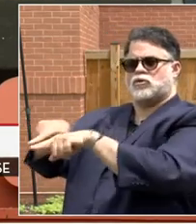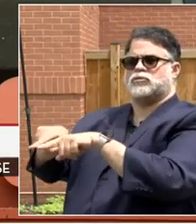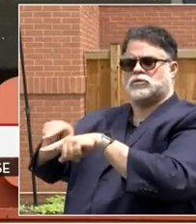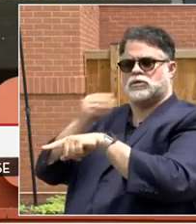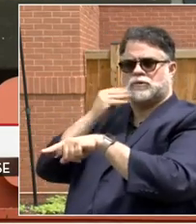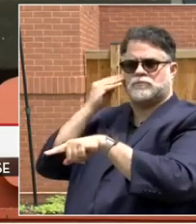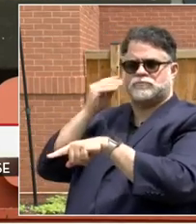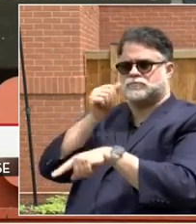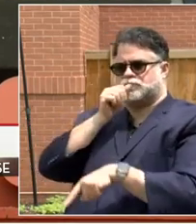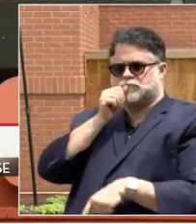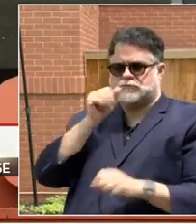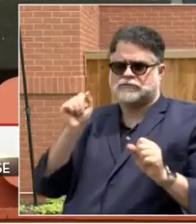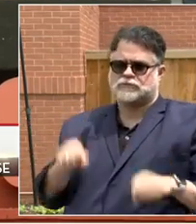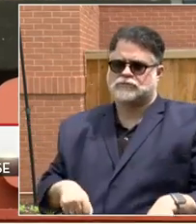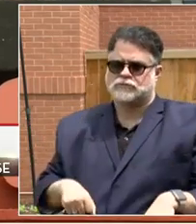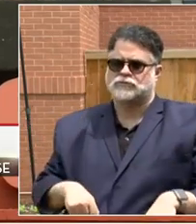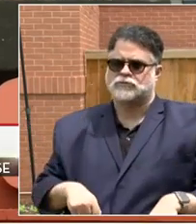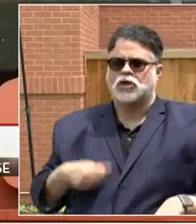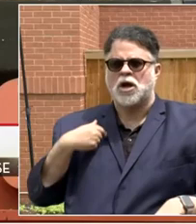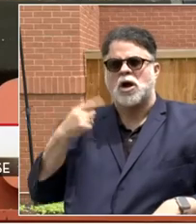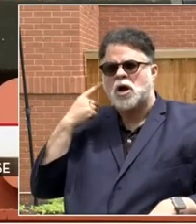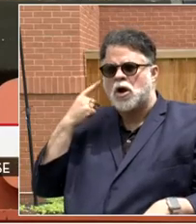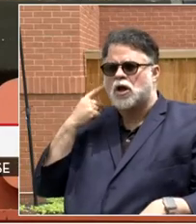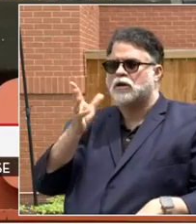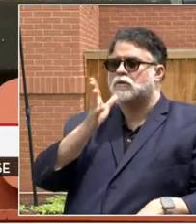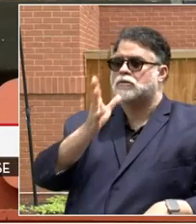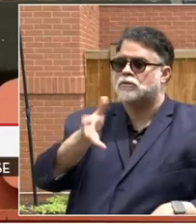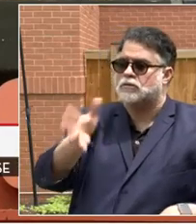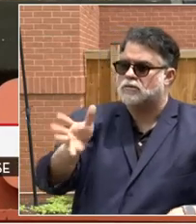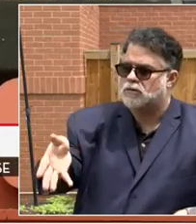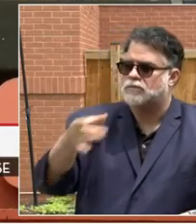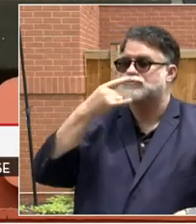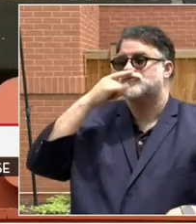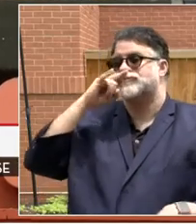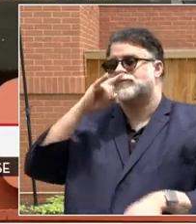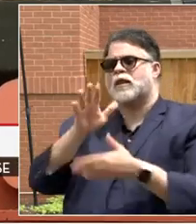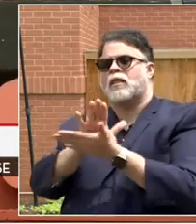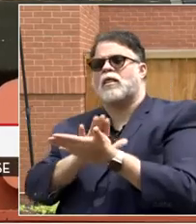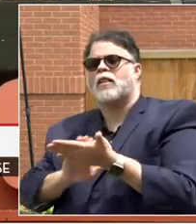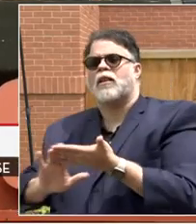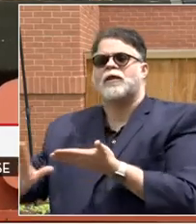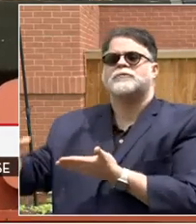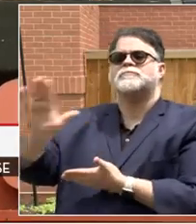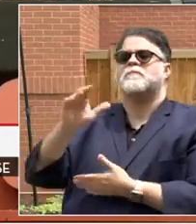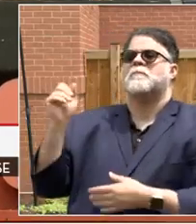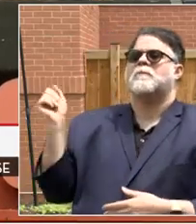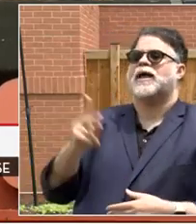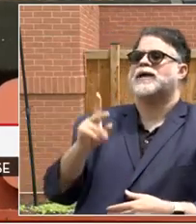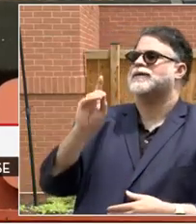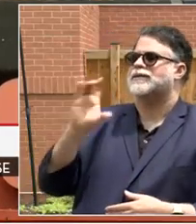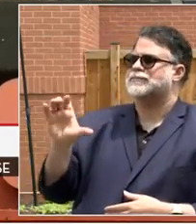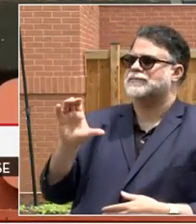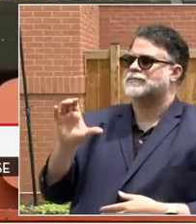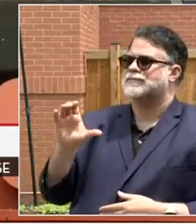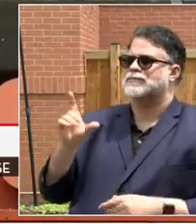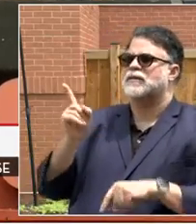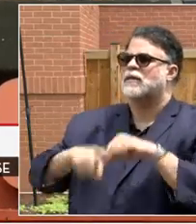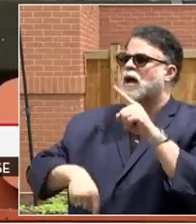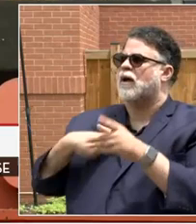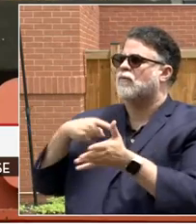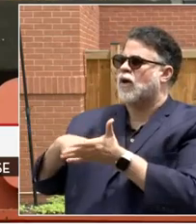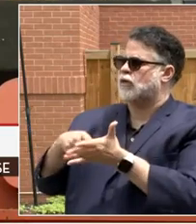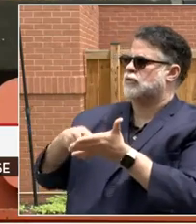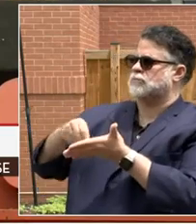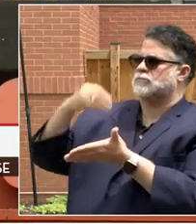from grandmas and moms whose kids have gone off to college, and when they come back to D.C., they don't see a path to home ownership.